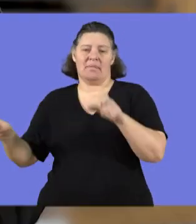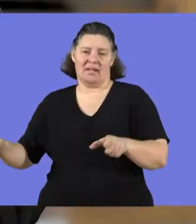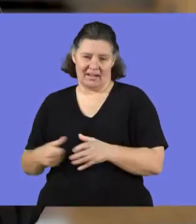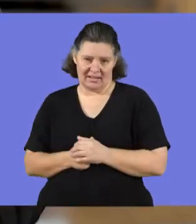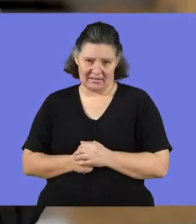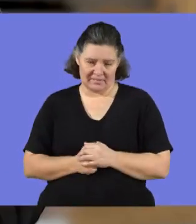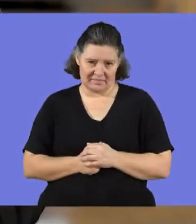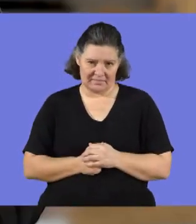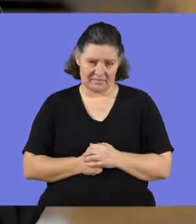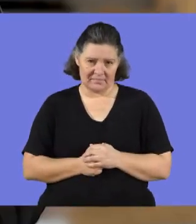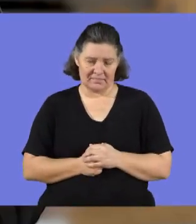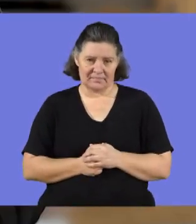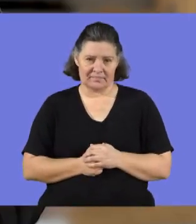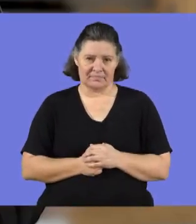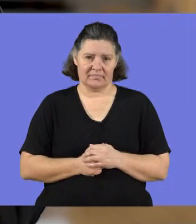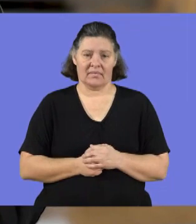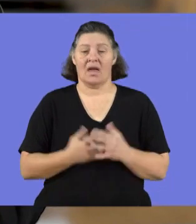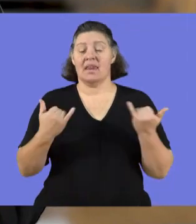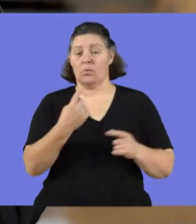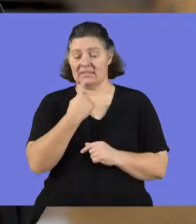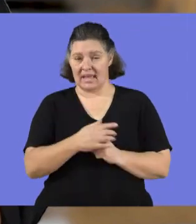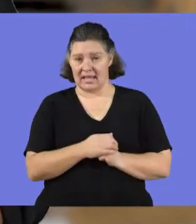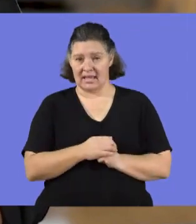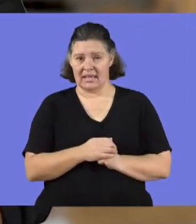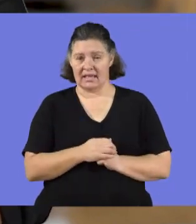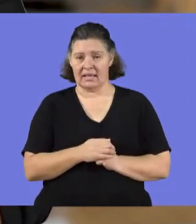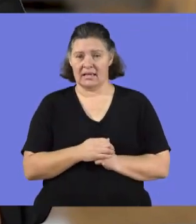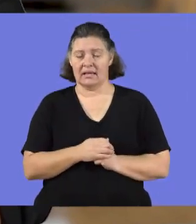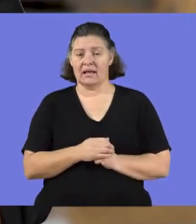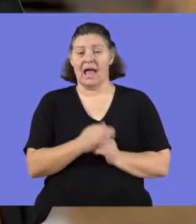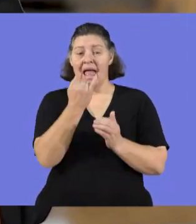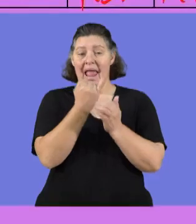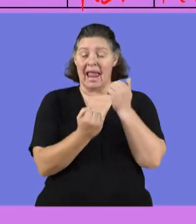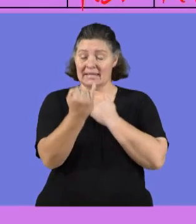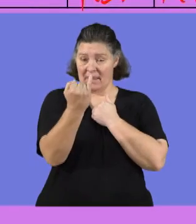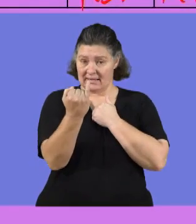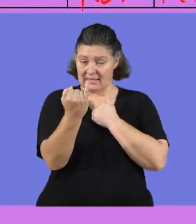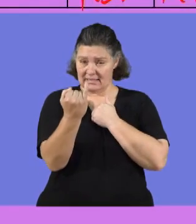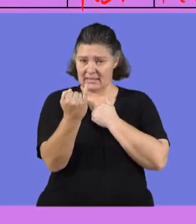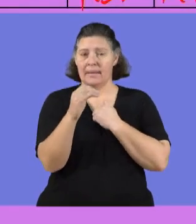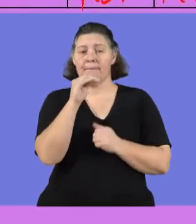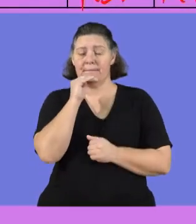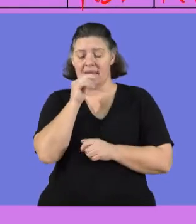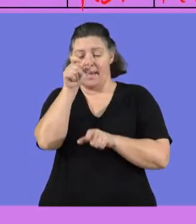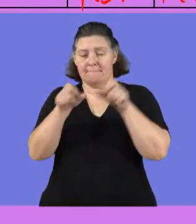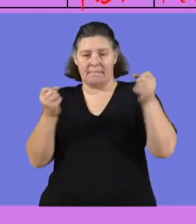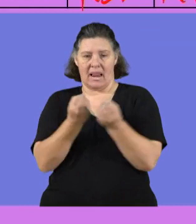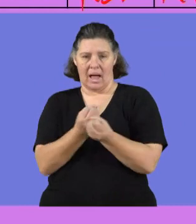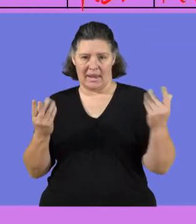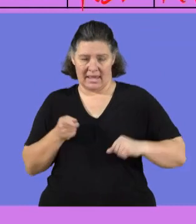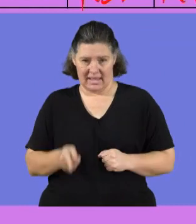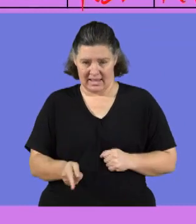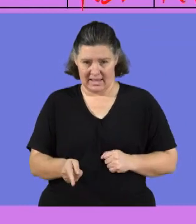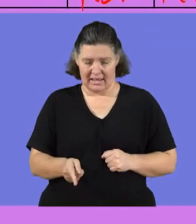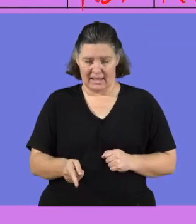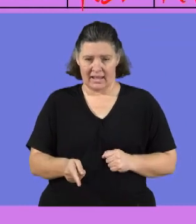cost depends on the number of people. So we say the independent variable will